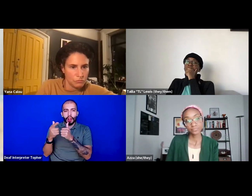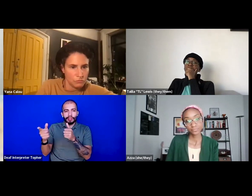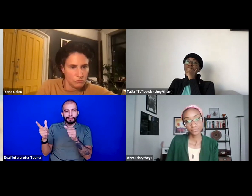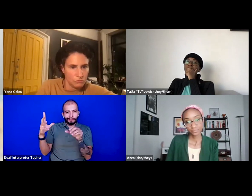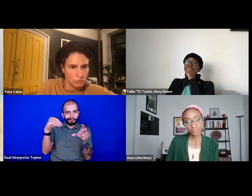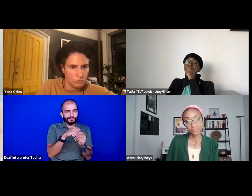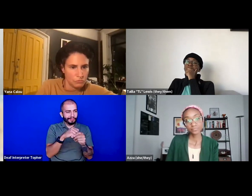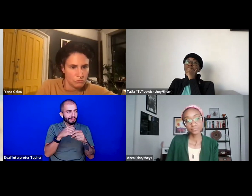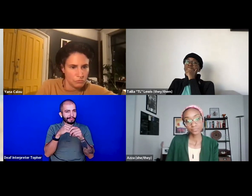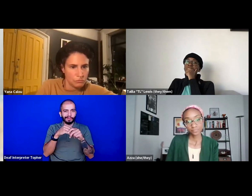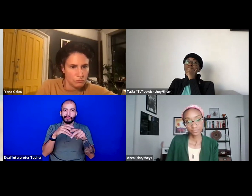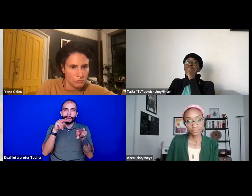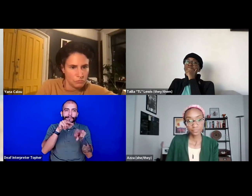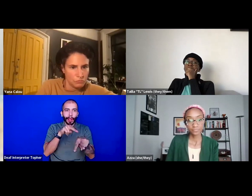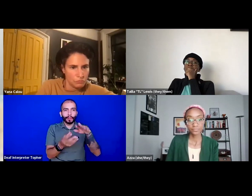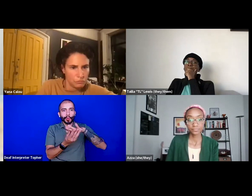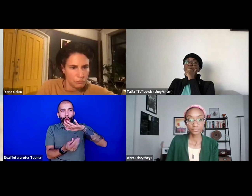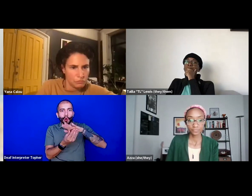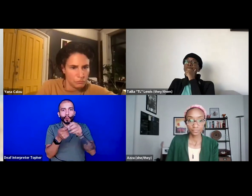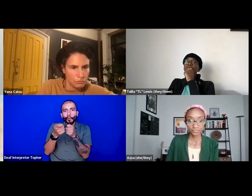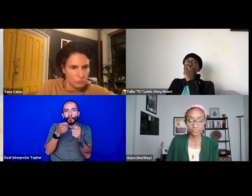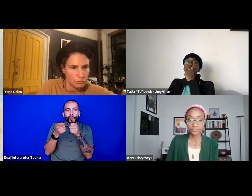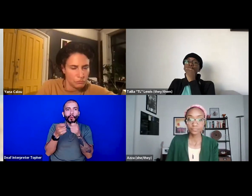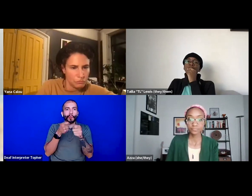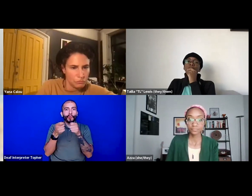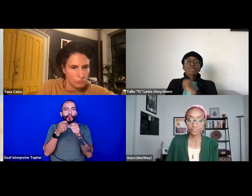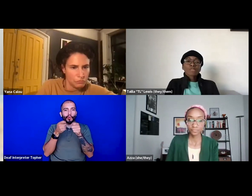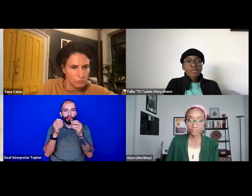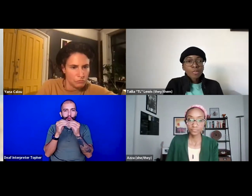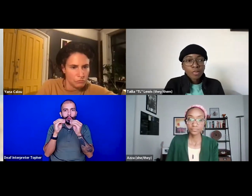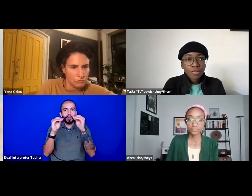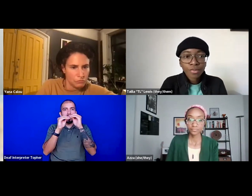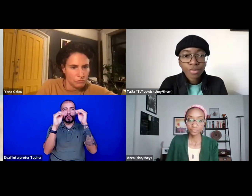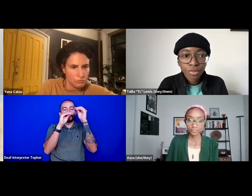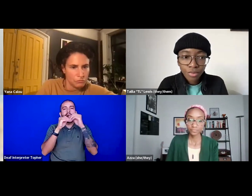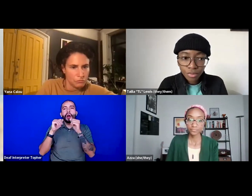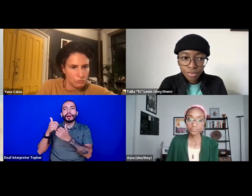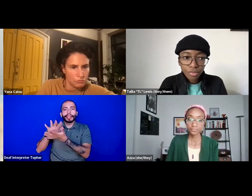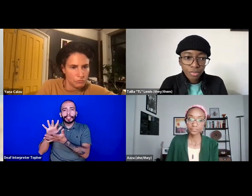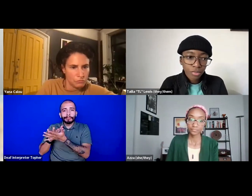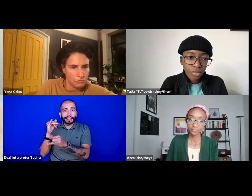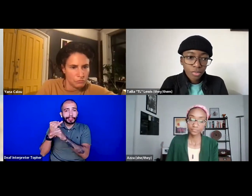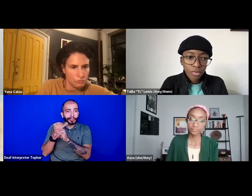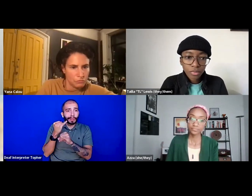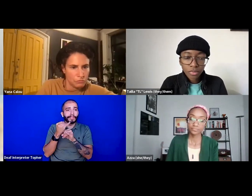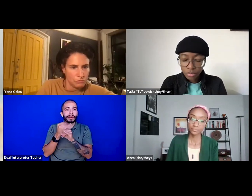control, and how these academic systems intersect with others to